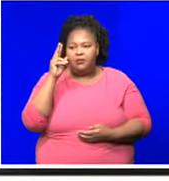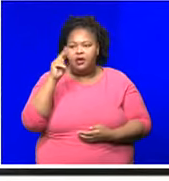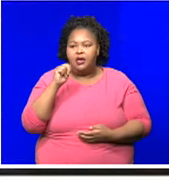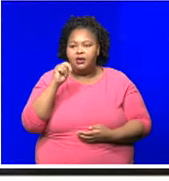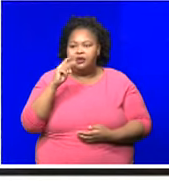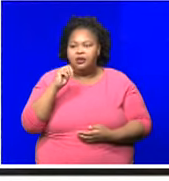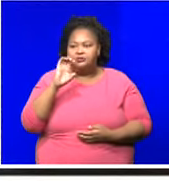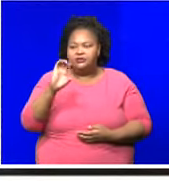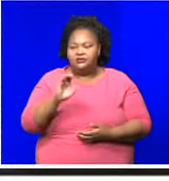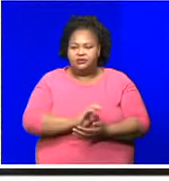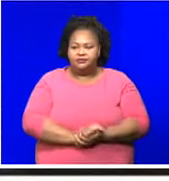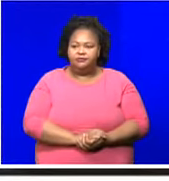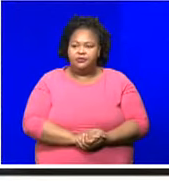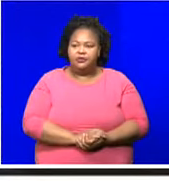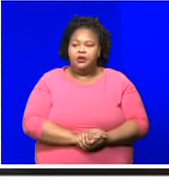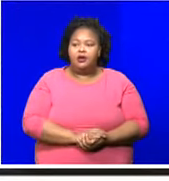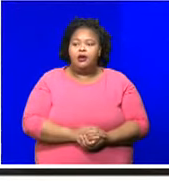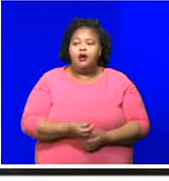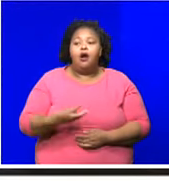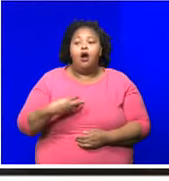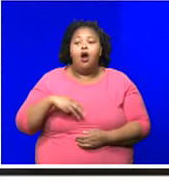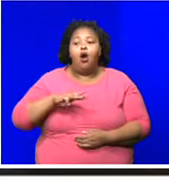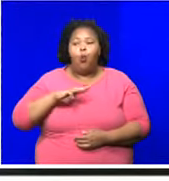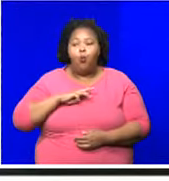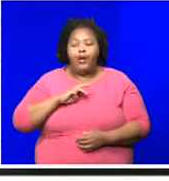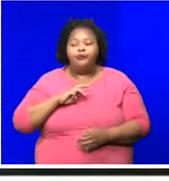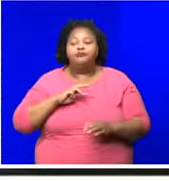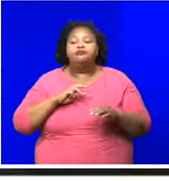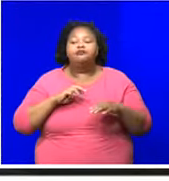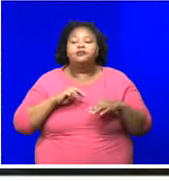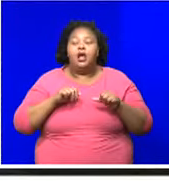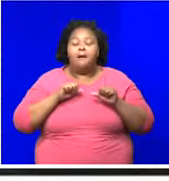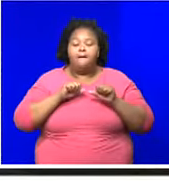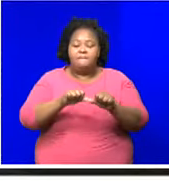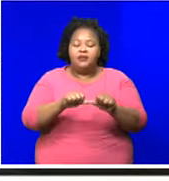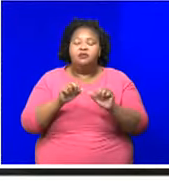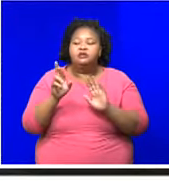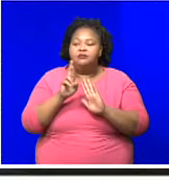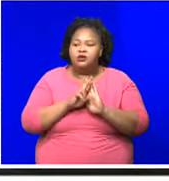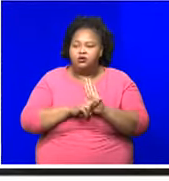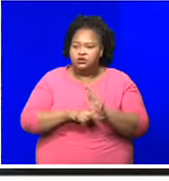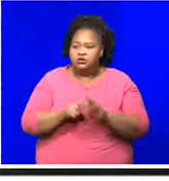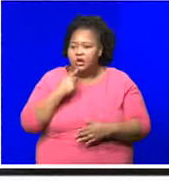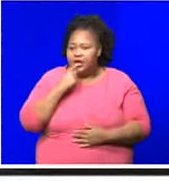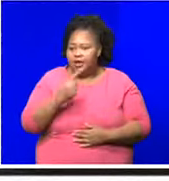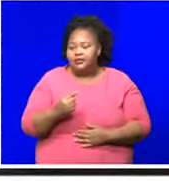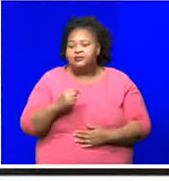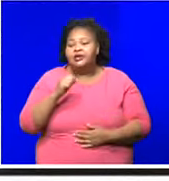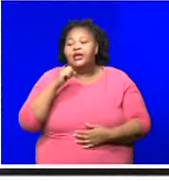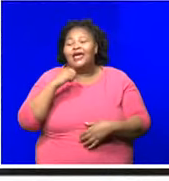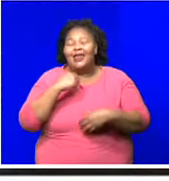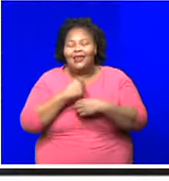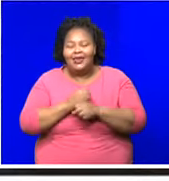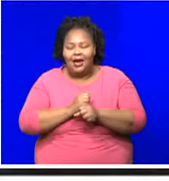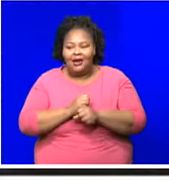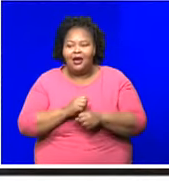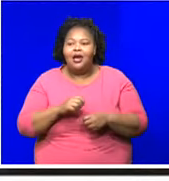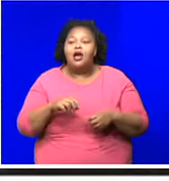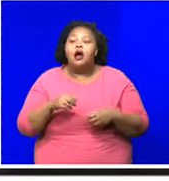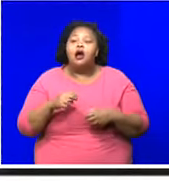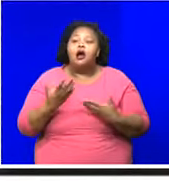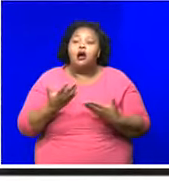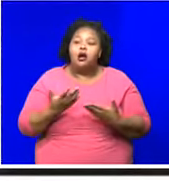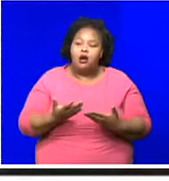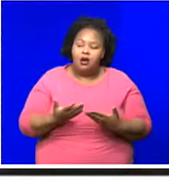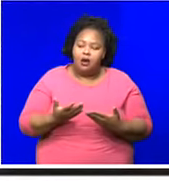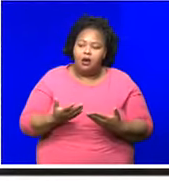say each miller will get as a minimum 2 truckloads a day. Some of them require 2 truckloads a day, some of them require more than that. Those that